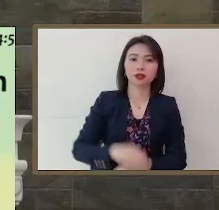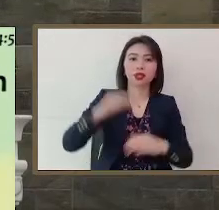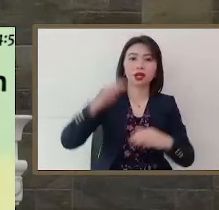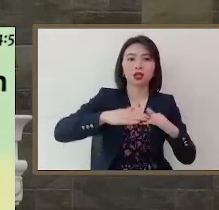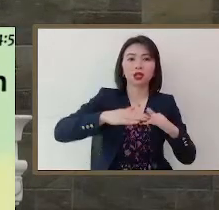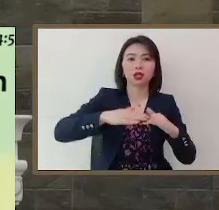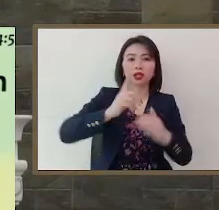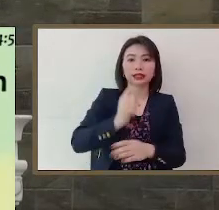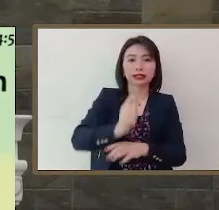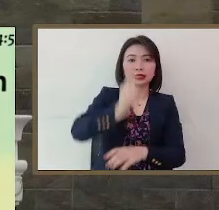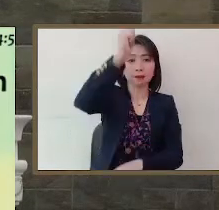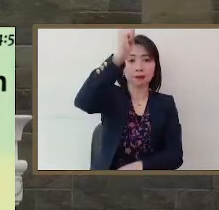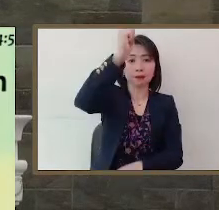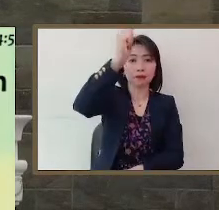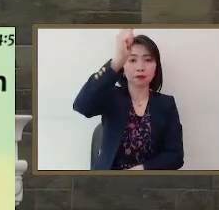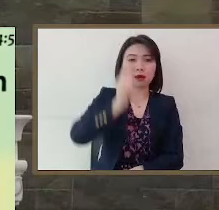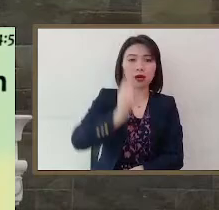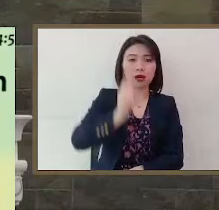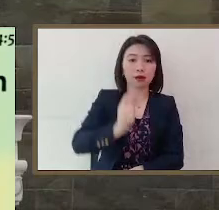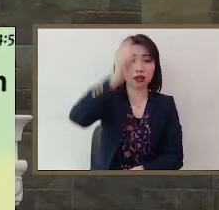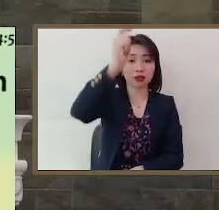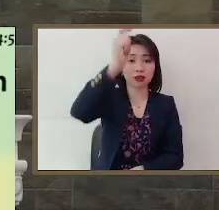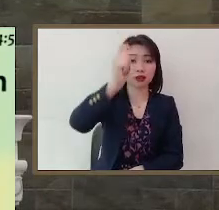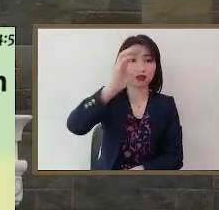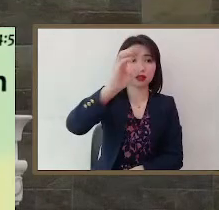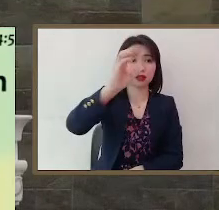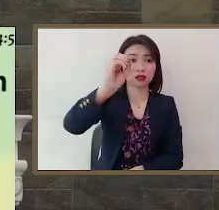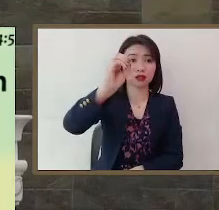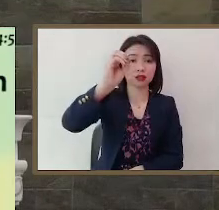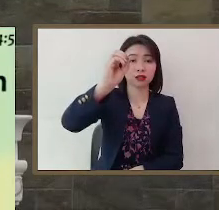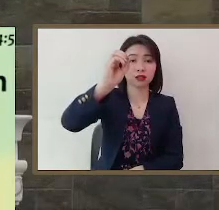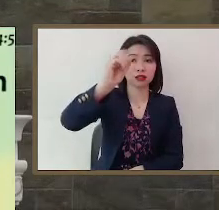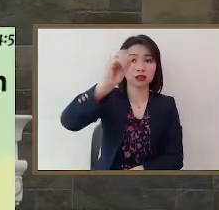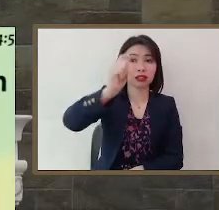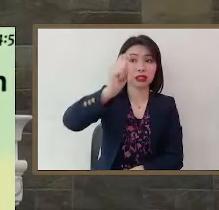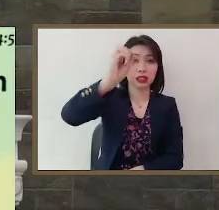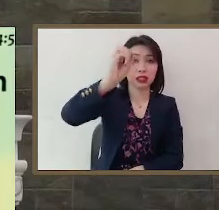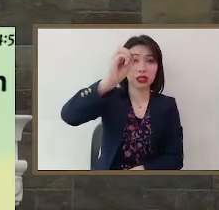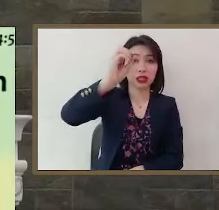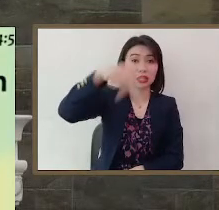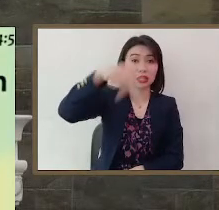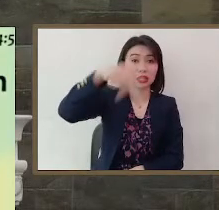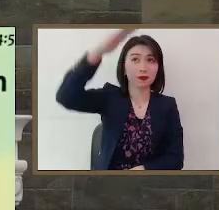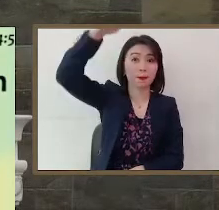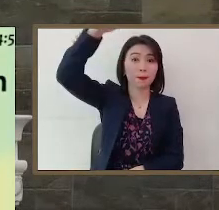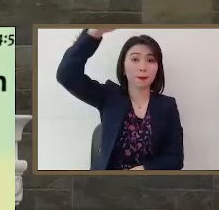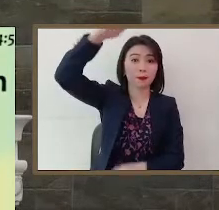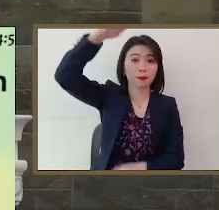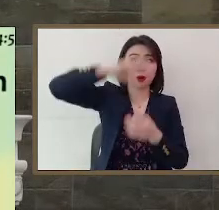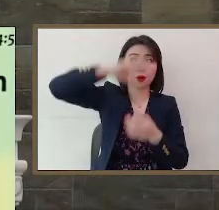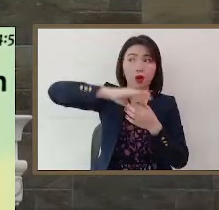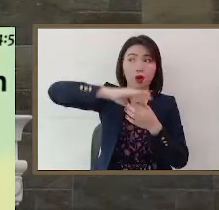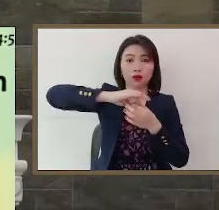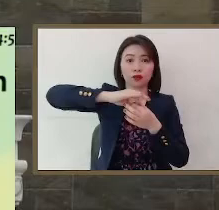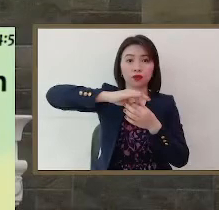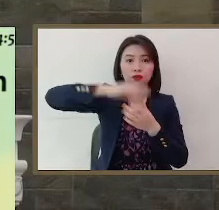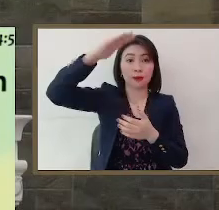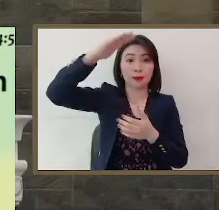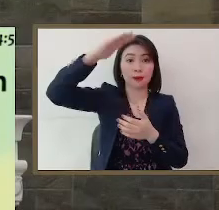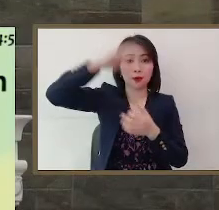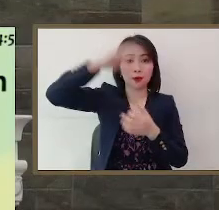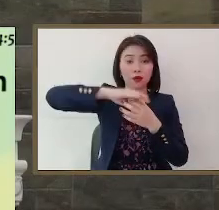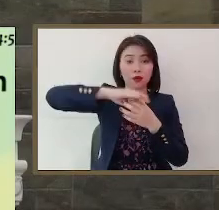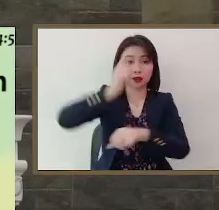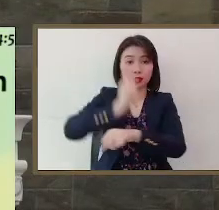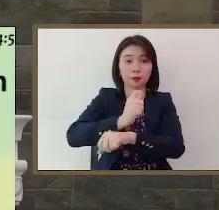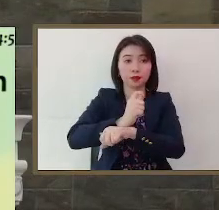kapatid. And then, you see, the Bible, the first thing na makikita po natin dito, mga kapatid, is this. Alright? Para magkaroon po